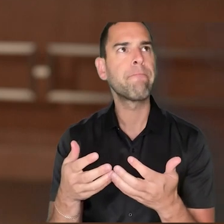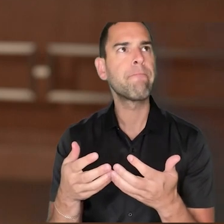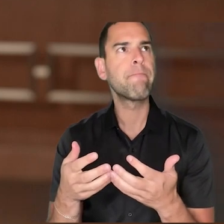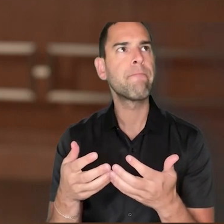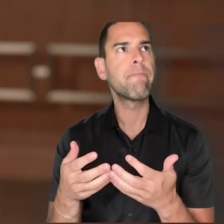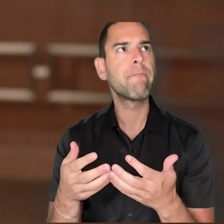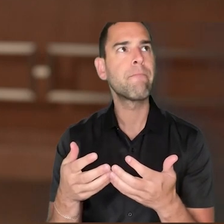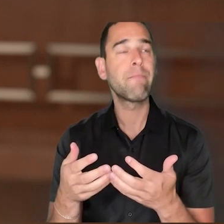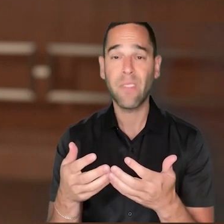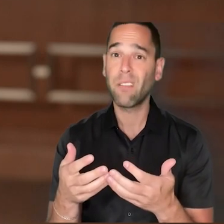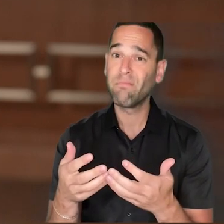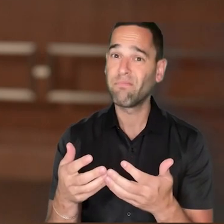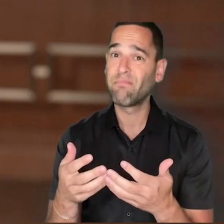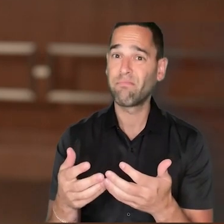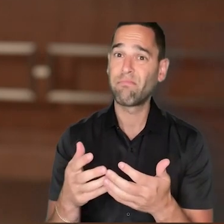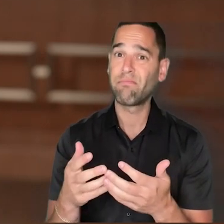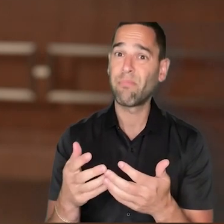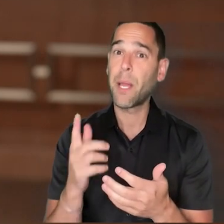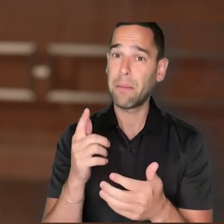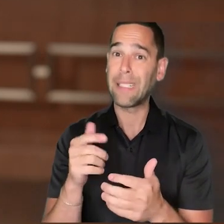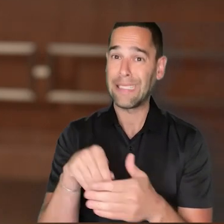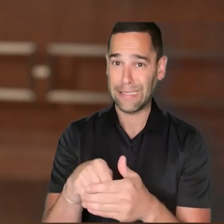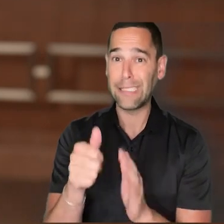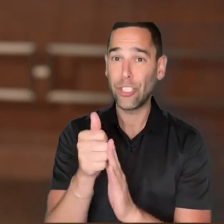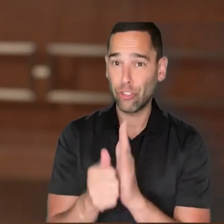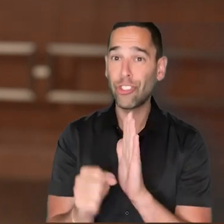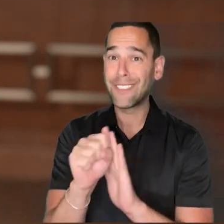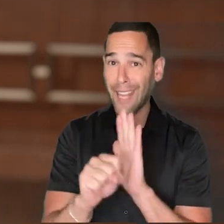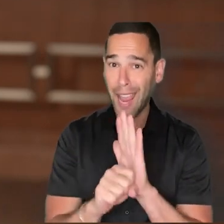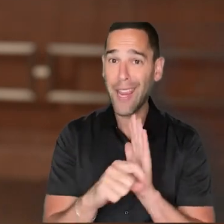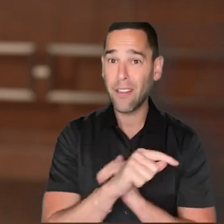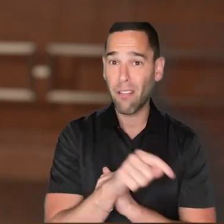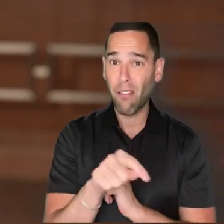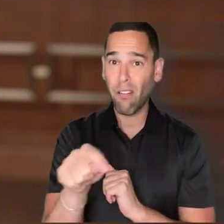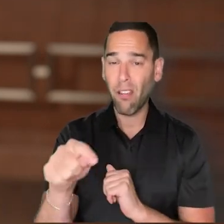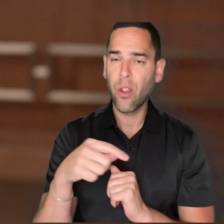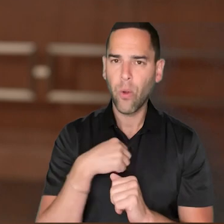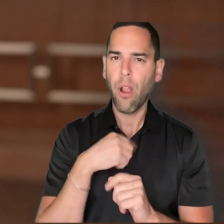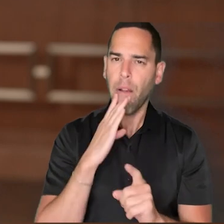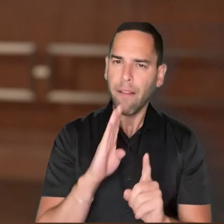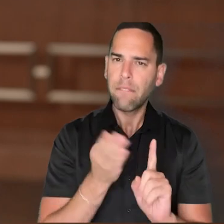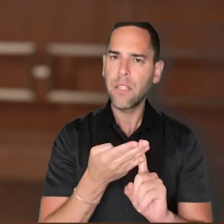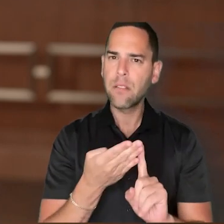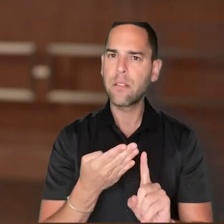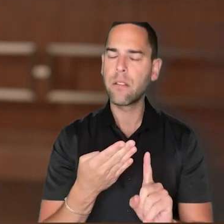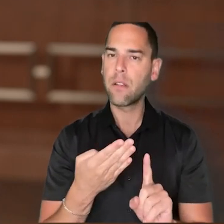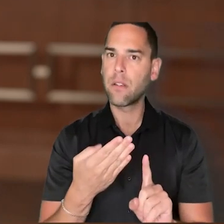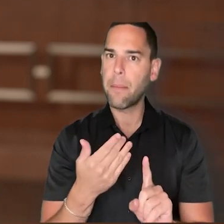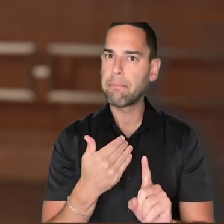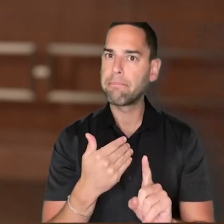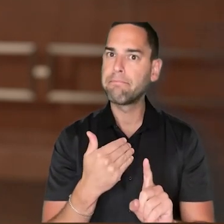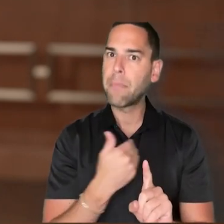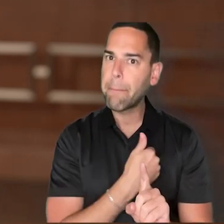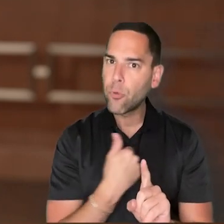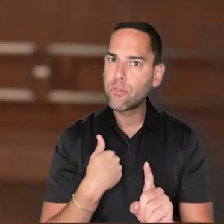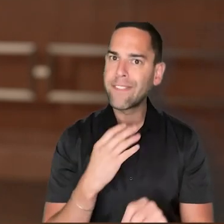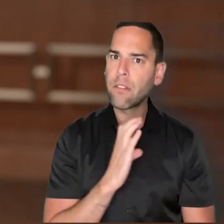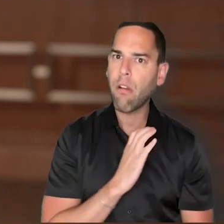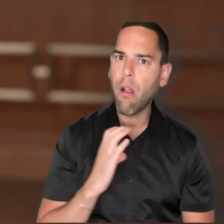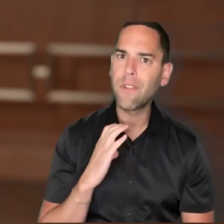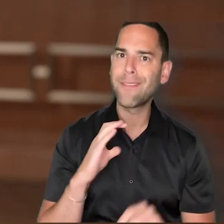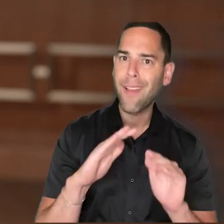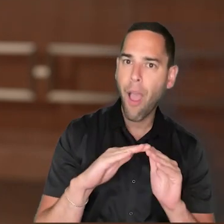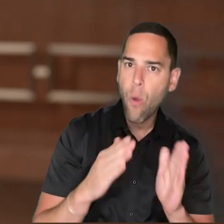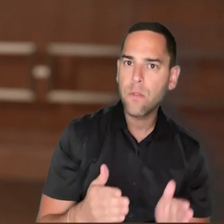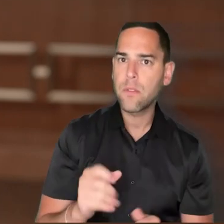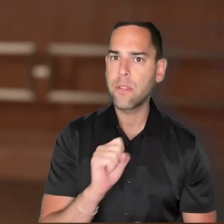to really, on a state-by-state level, get House members and senators to recognize